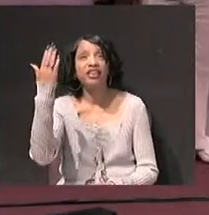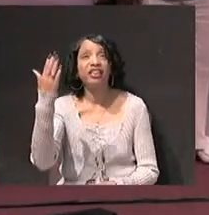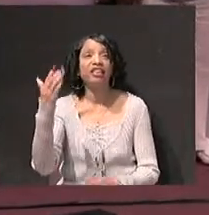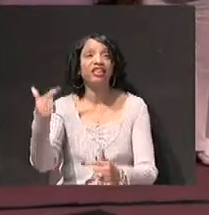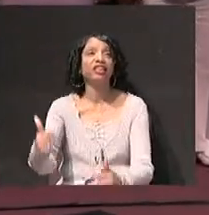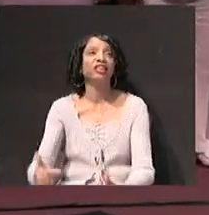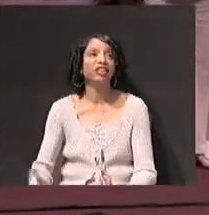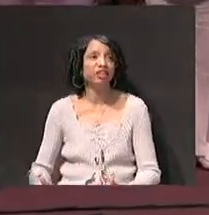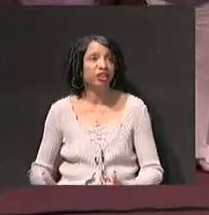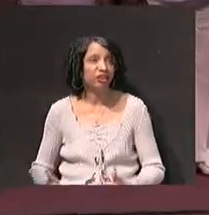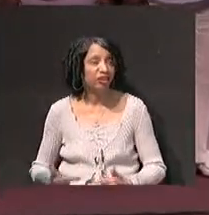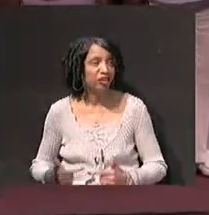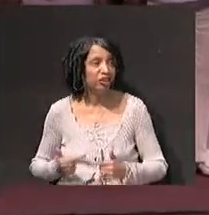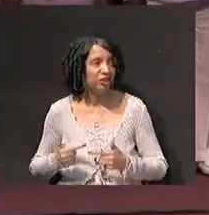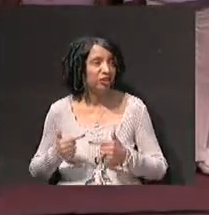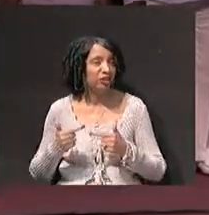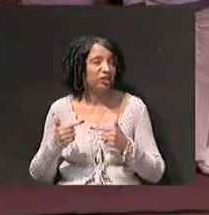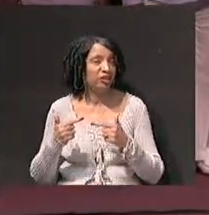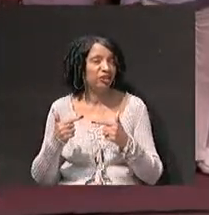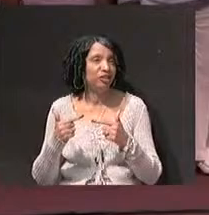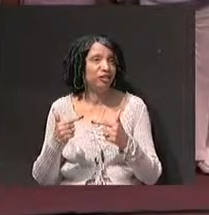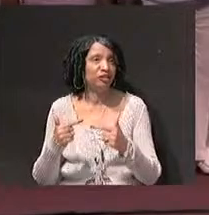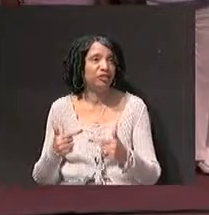because he lives.